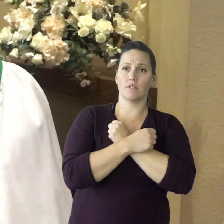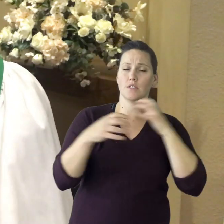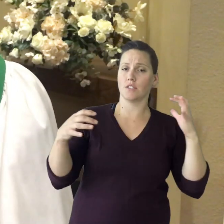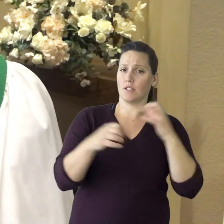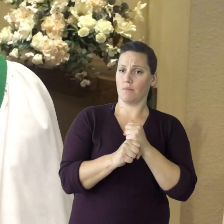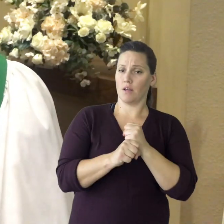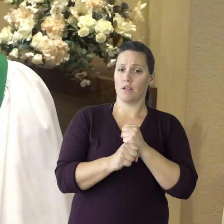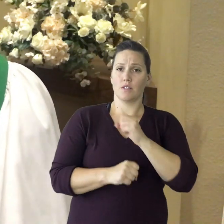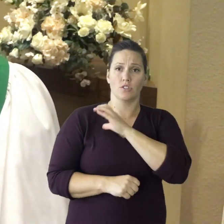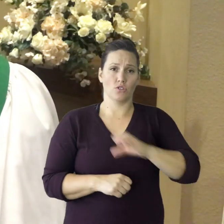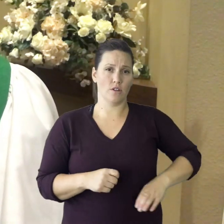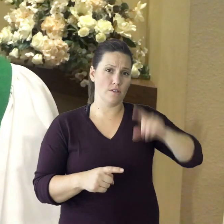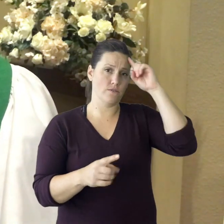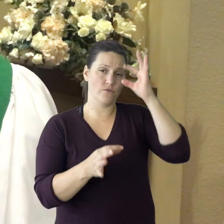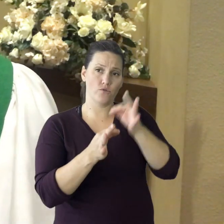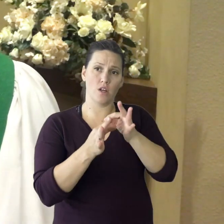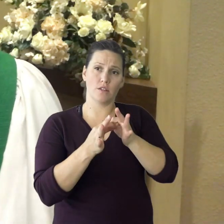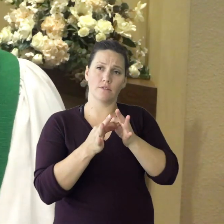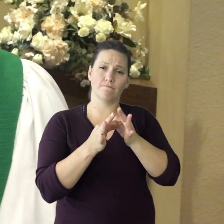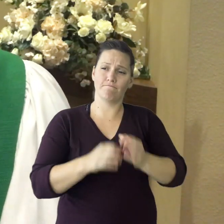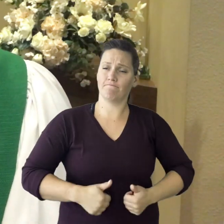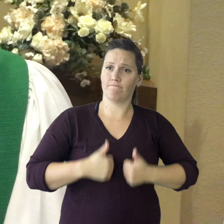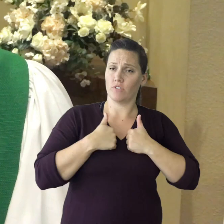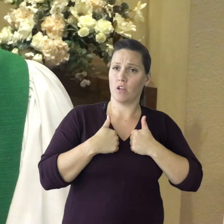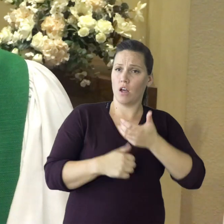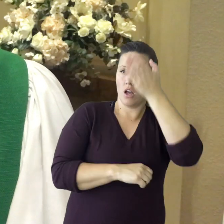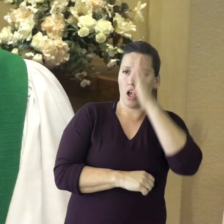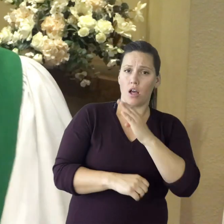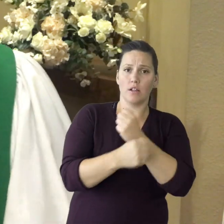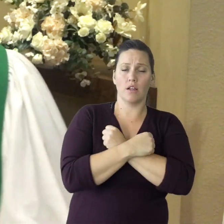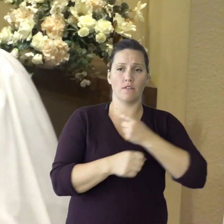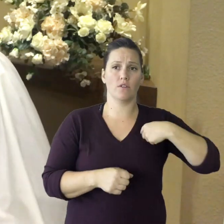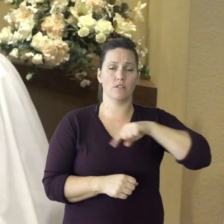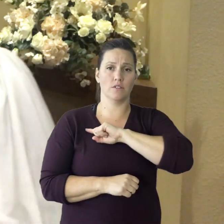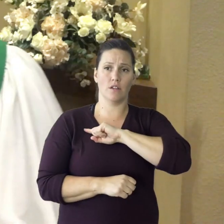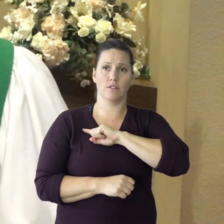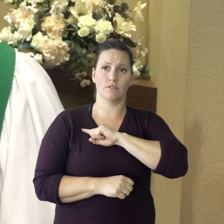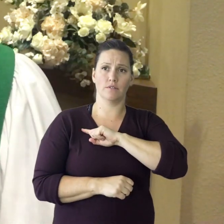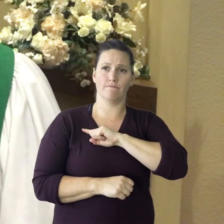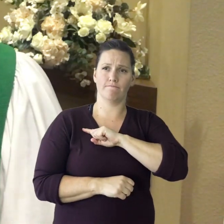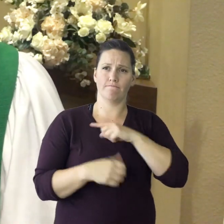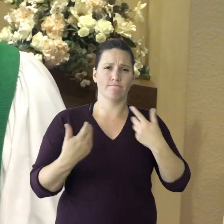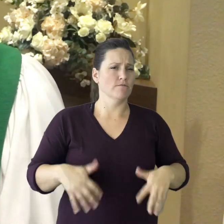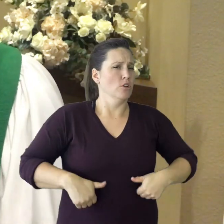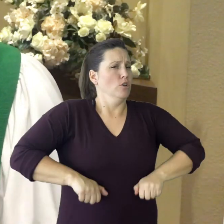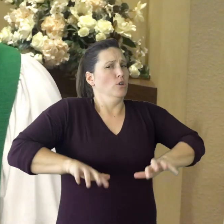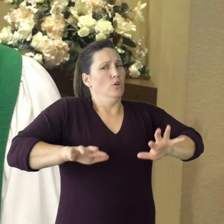love is a summary of the Christian faith and life. God loves us